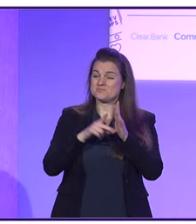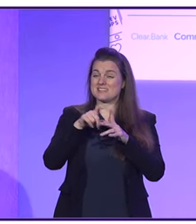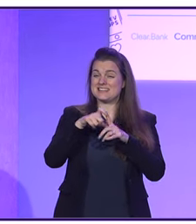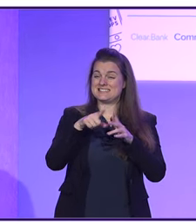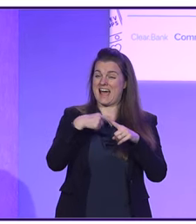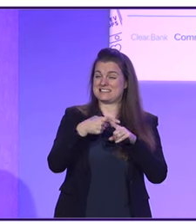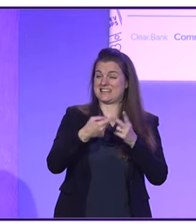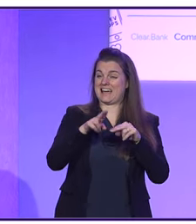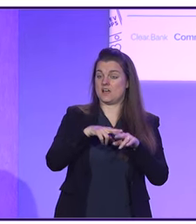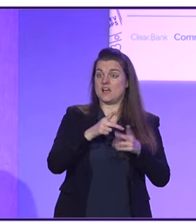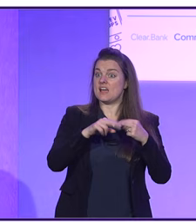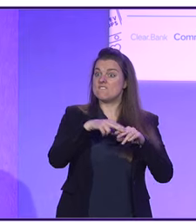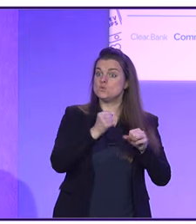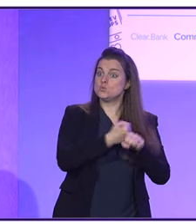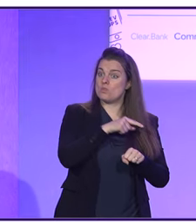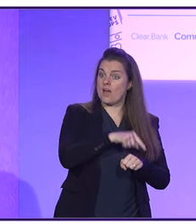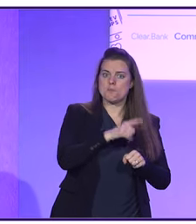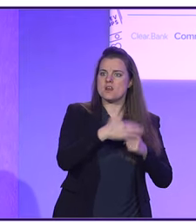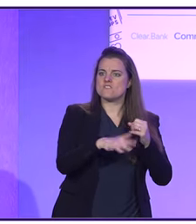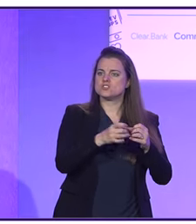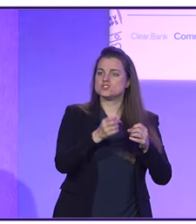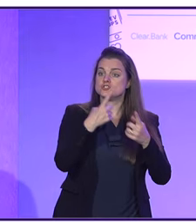money gone that you never really used.